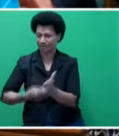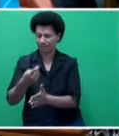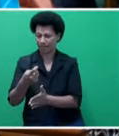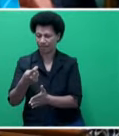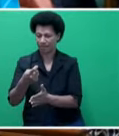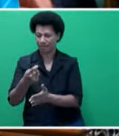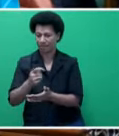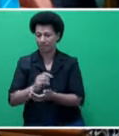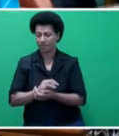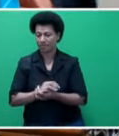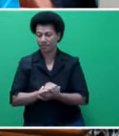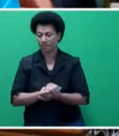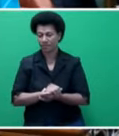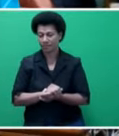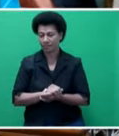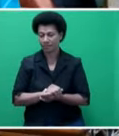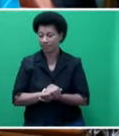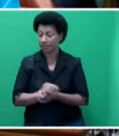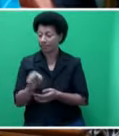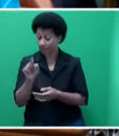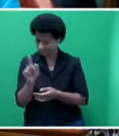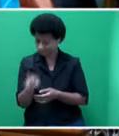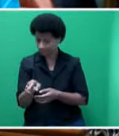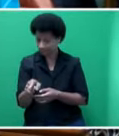these and that provisioning